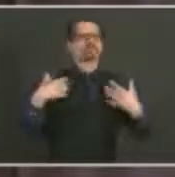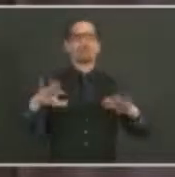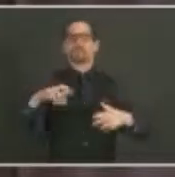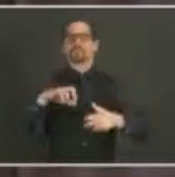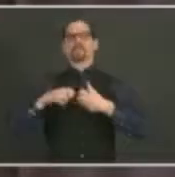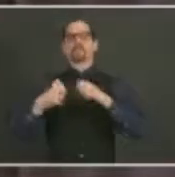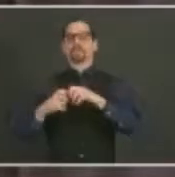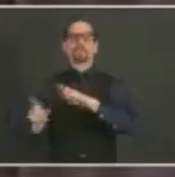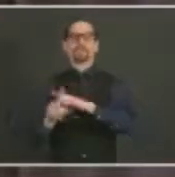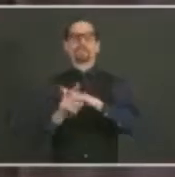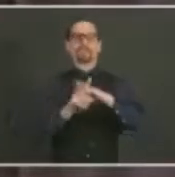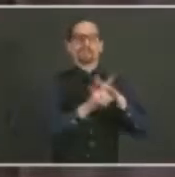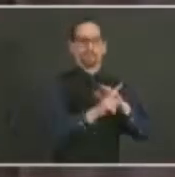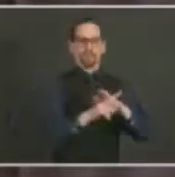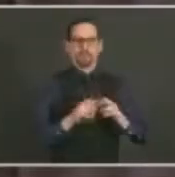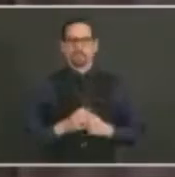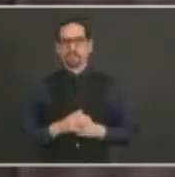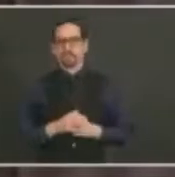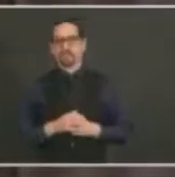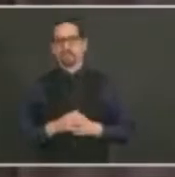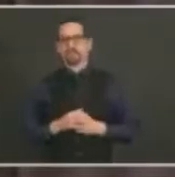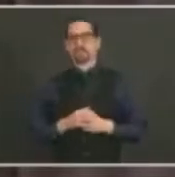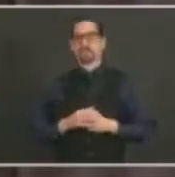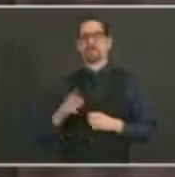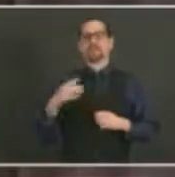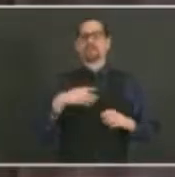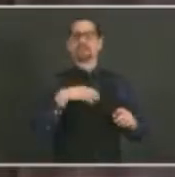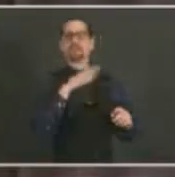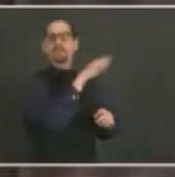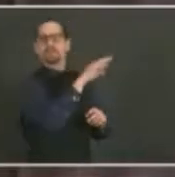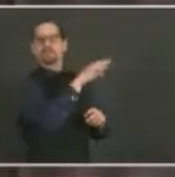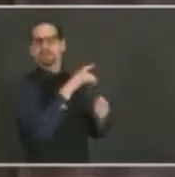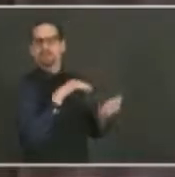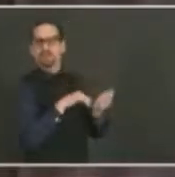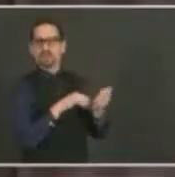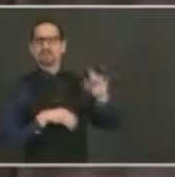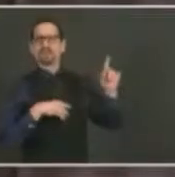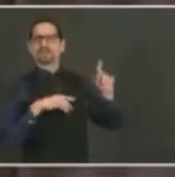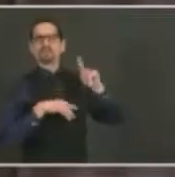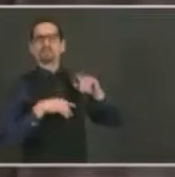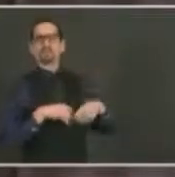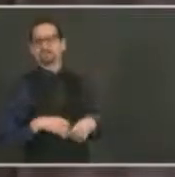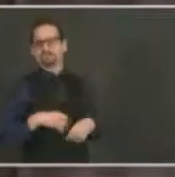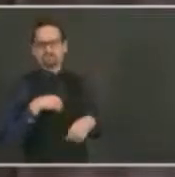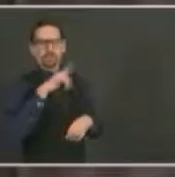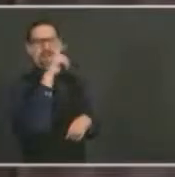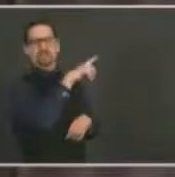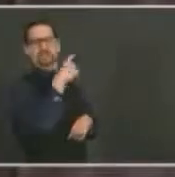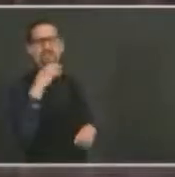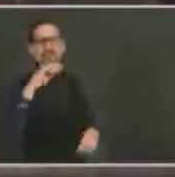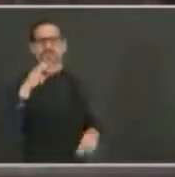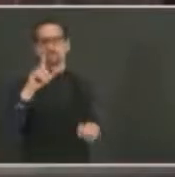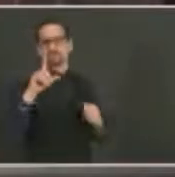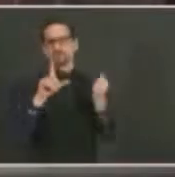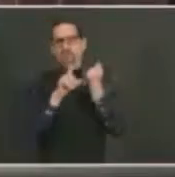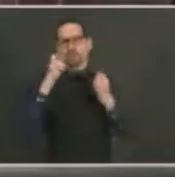this. We have that oversight. Doctor, I have a question for Governor McKee. If you could come up to the podium.